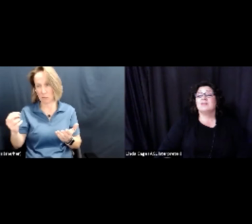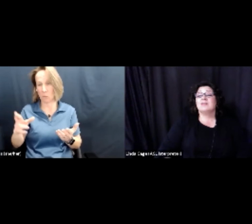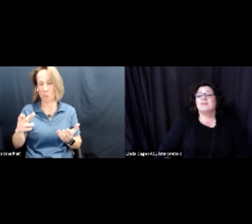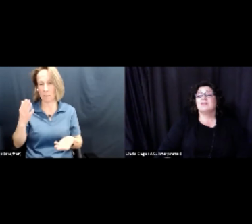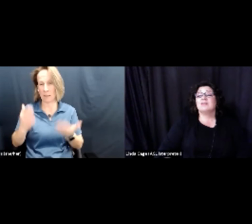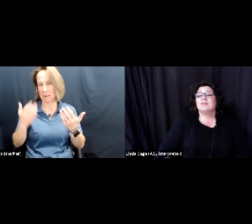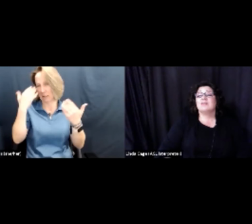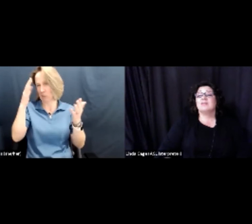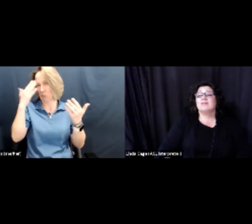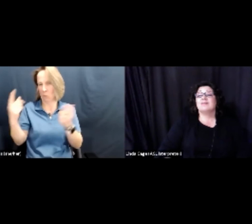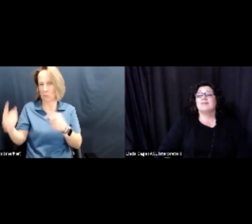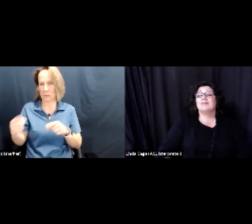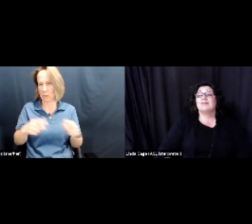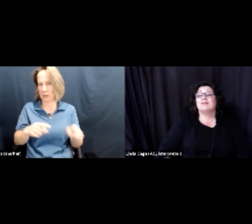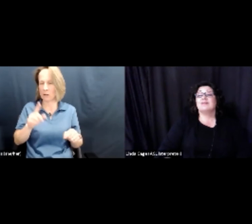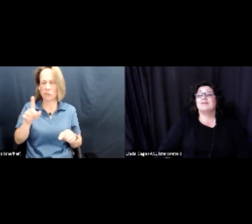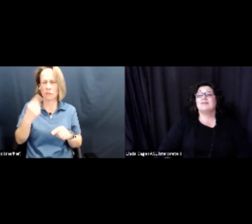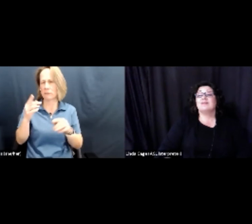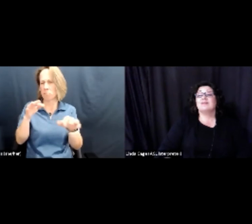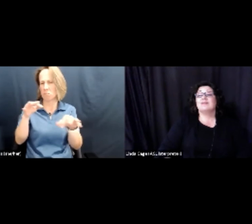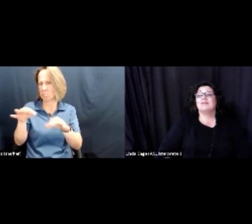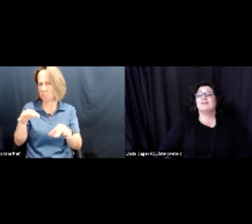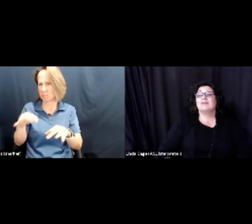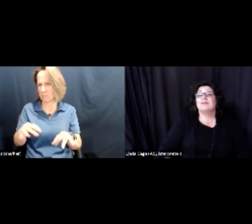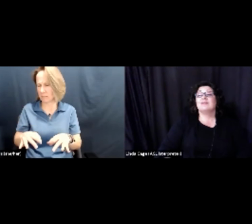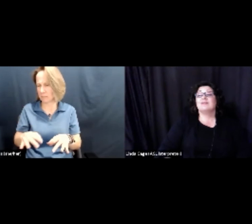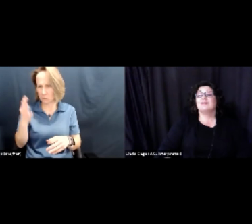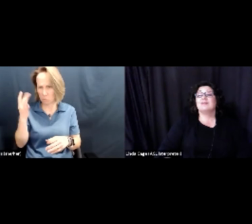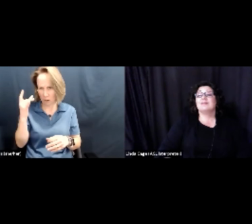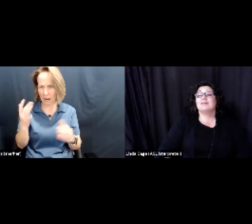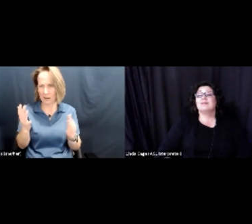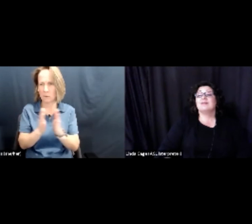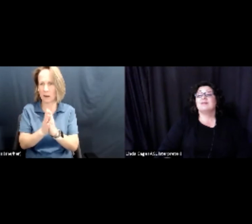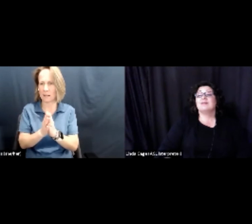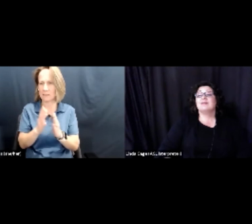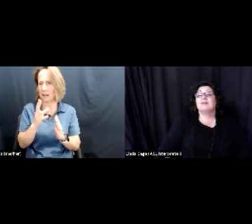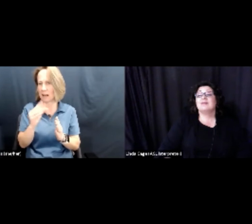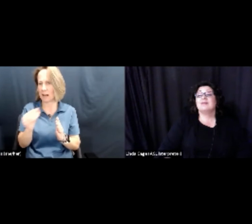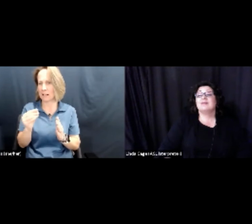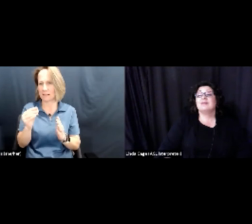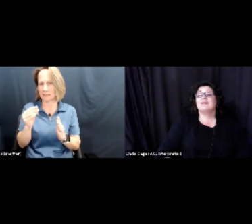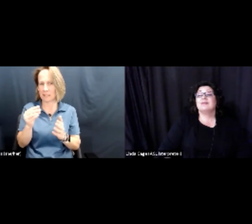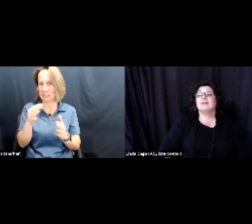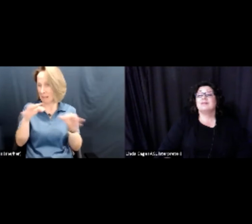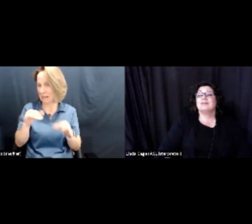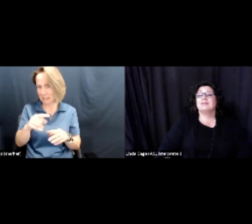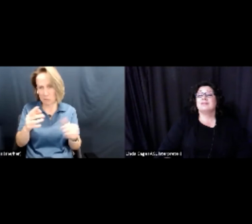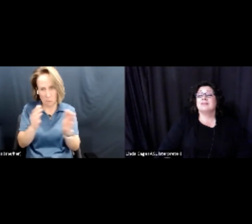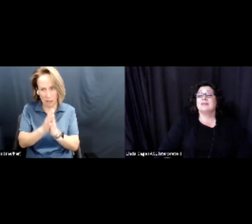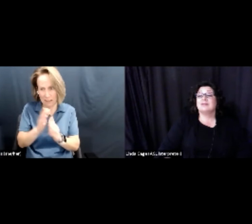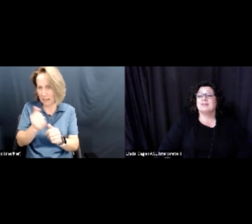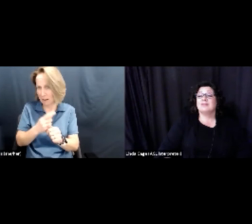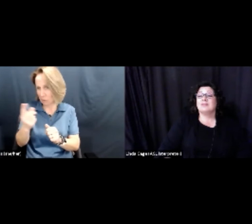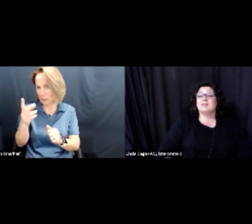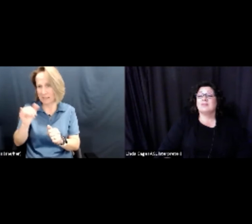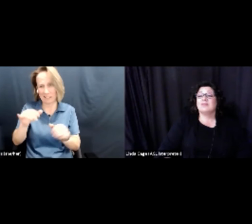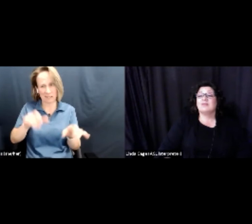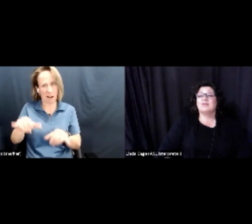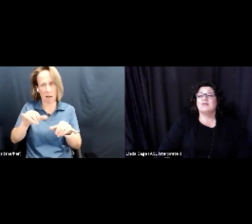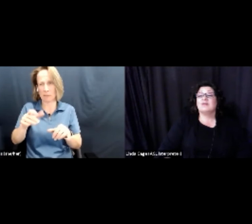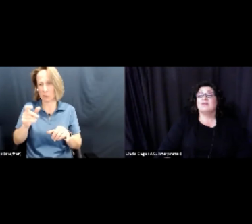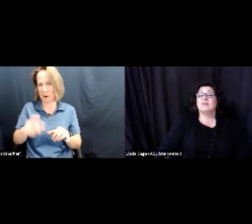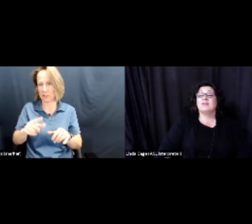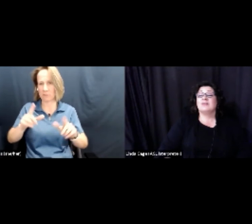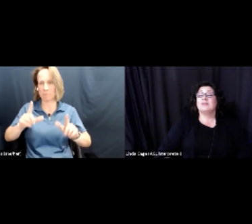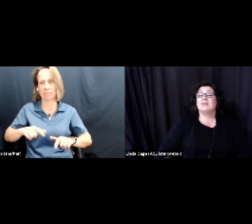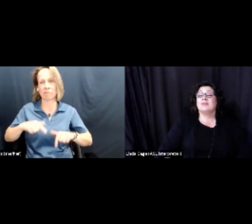what's going on. And so you can just explain to them why you're asking and just explain that you ask everyone this question and it's a common intake question.